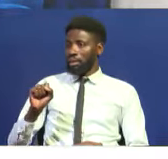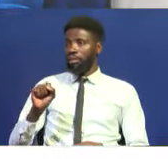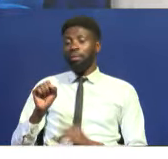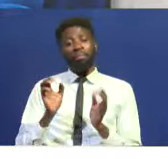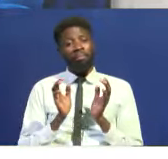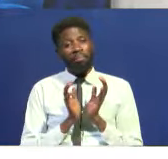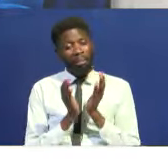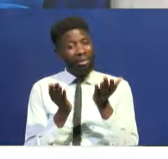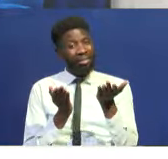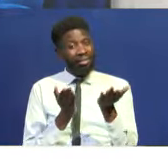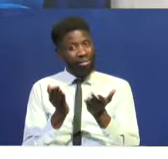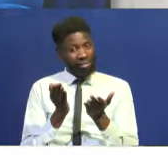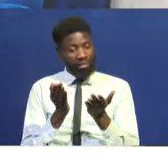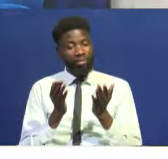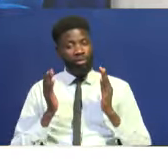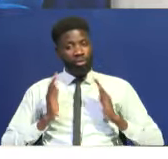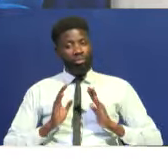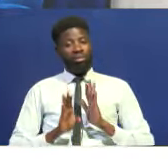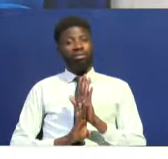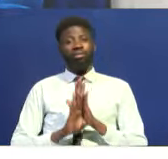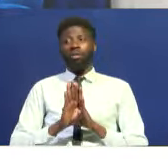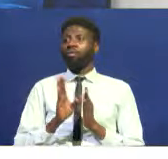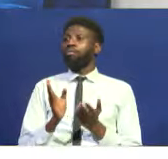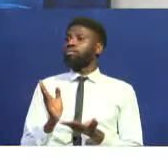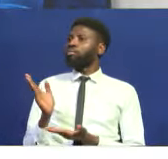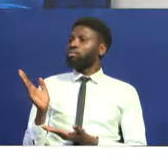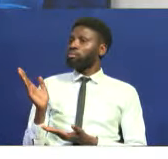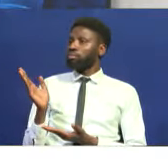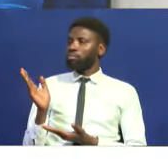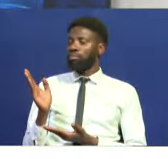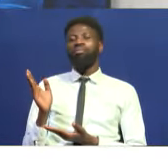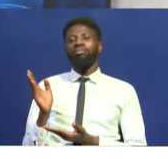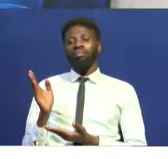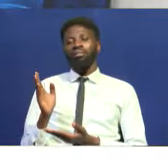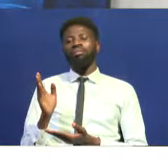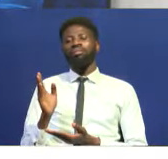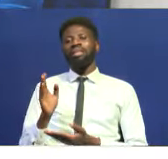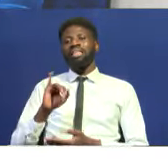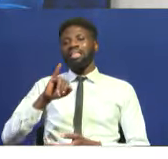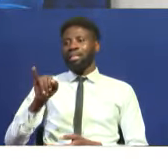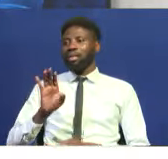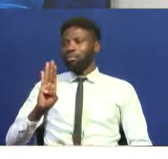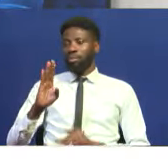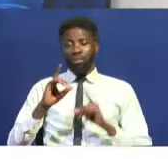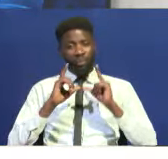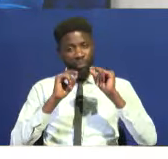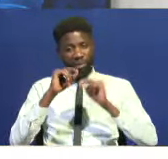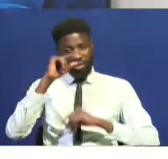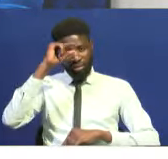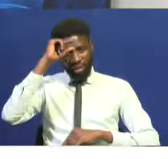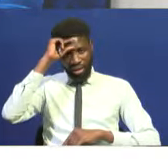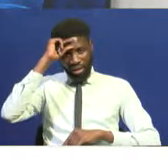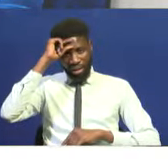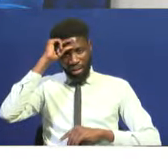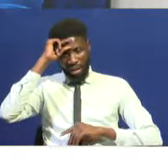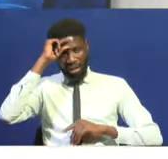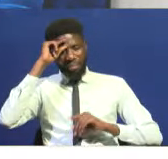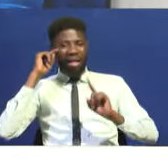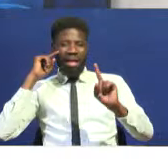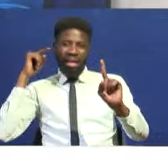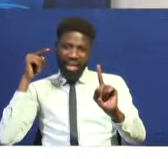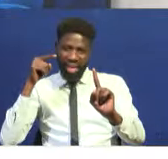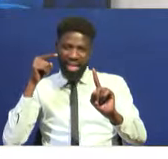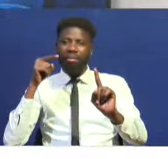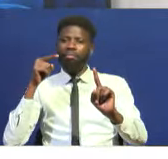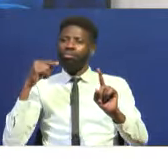and Human Capital Development, Justin Muturi, said the government is committed to reduce the unemployment rates in